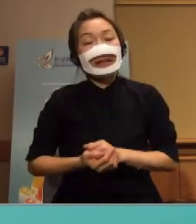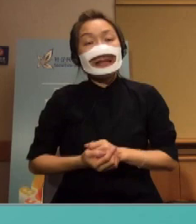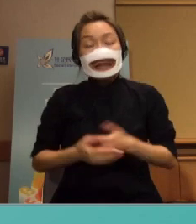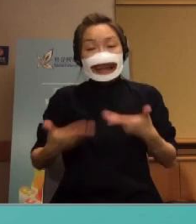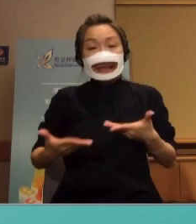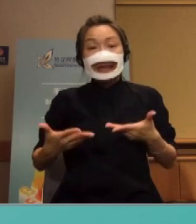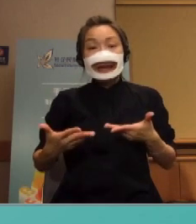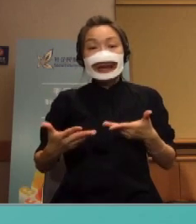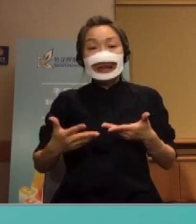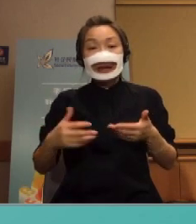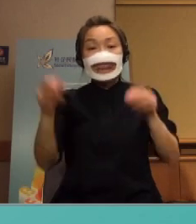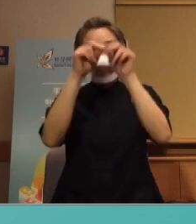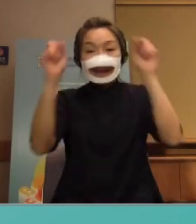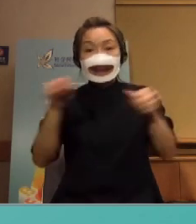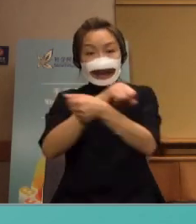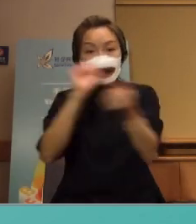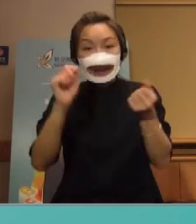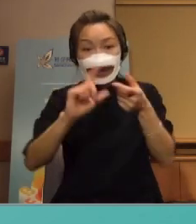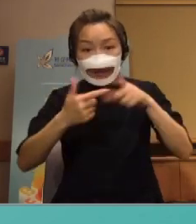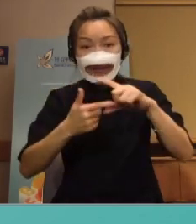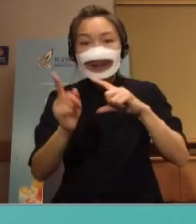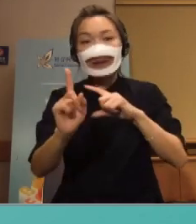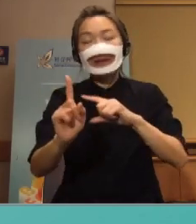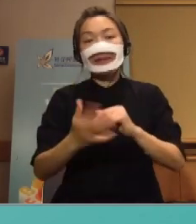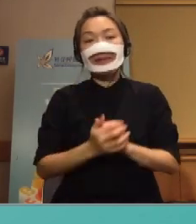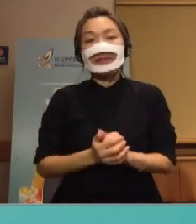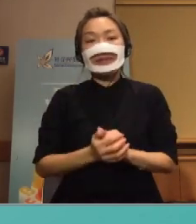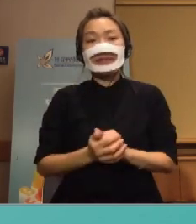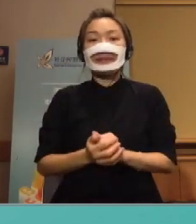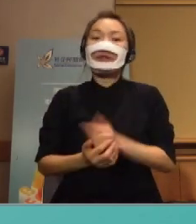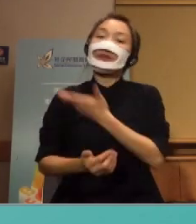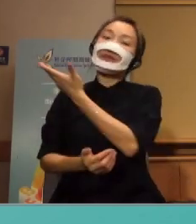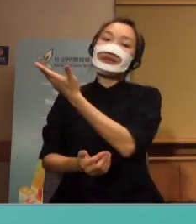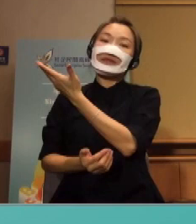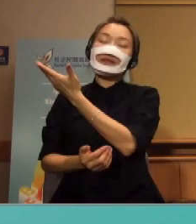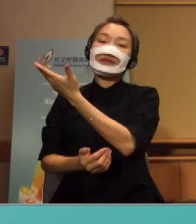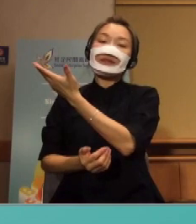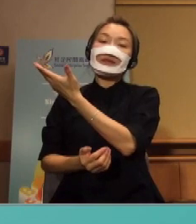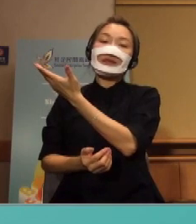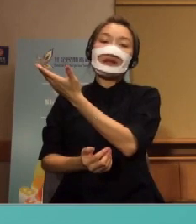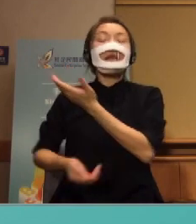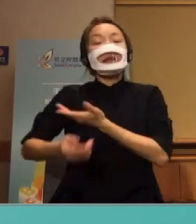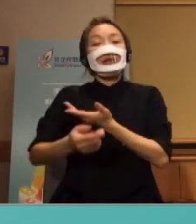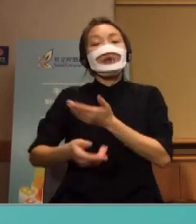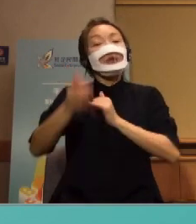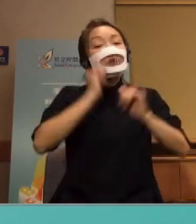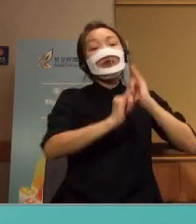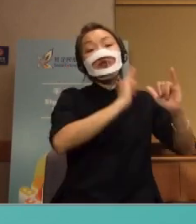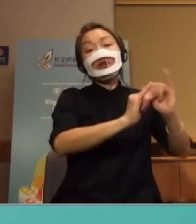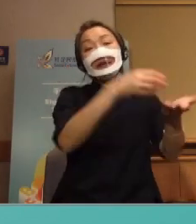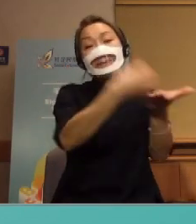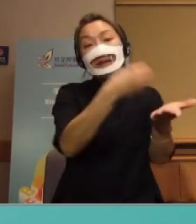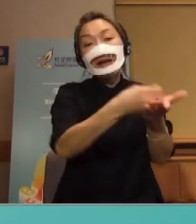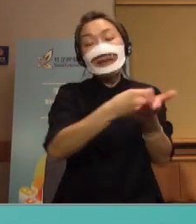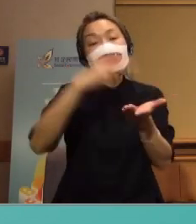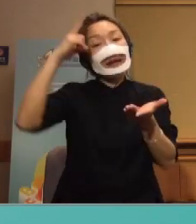buy carbon, that's the end of the story. Our world is we tokenize these credits. You buy these credits, they're recorded on the chain, so you can see your